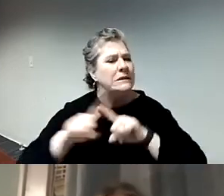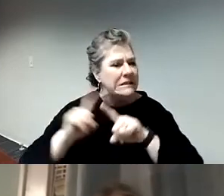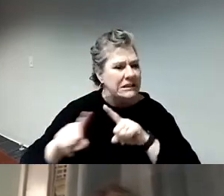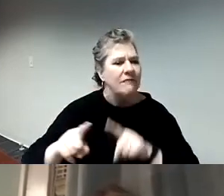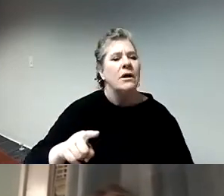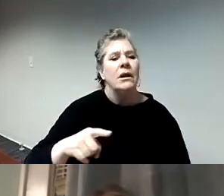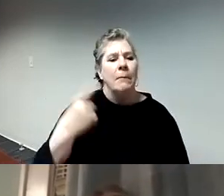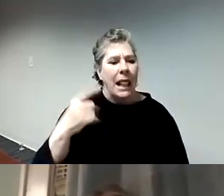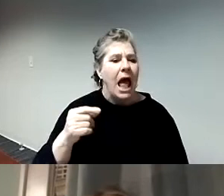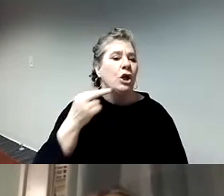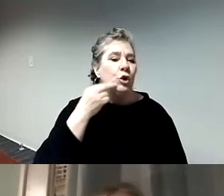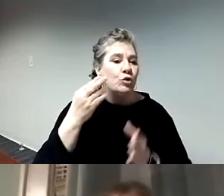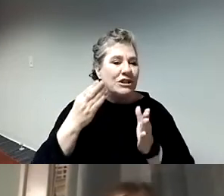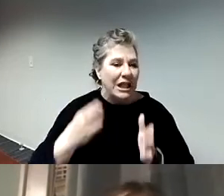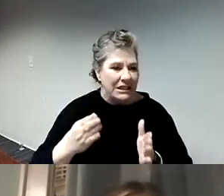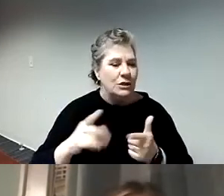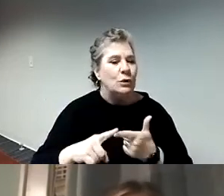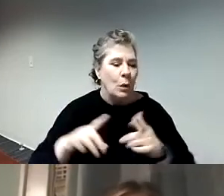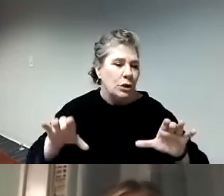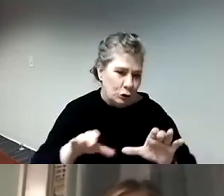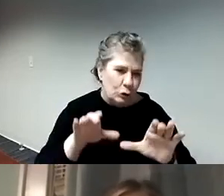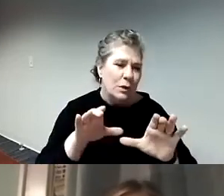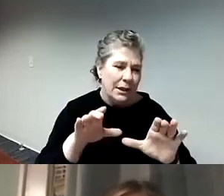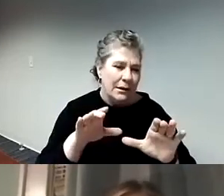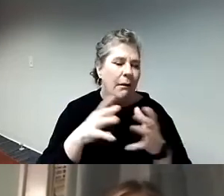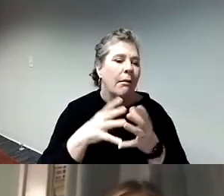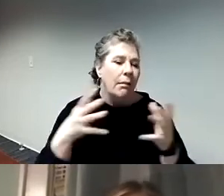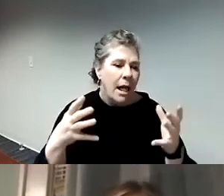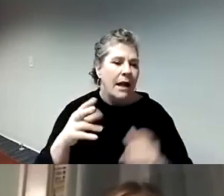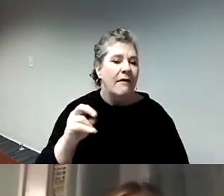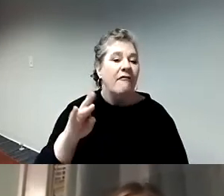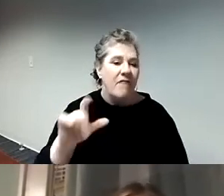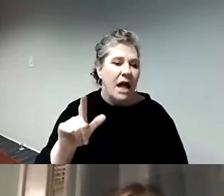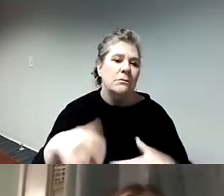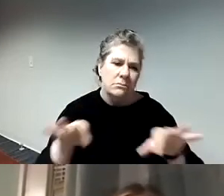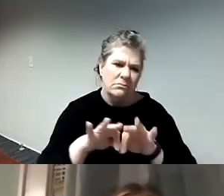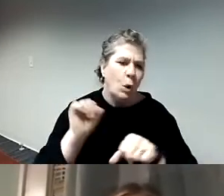nutritionists, especially who are doing a lot of vital work